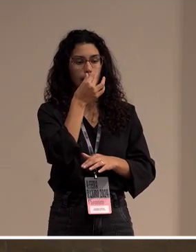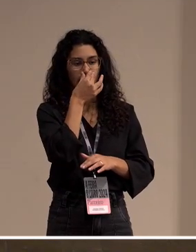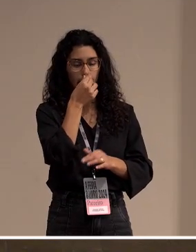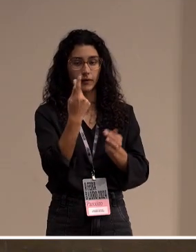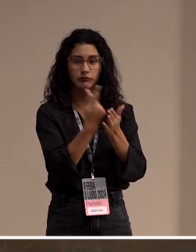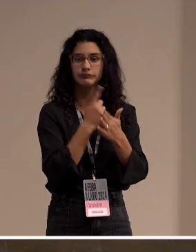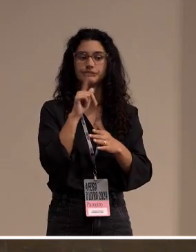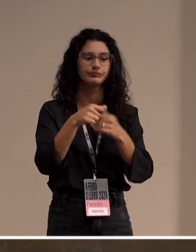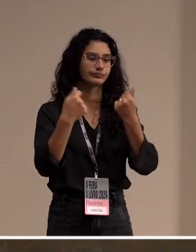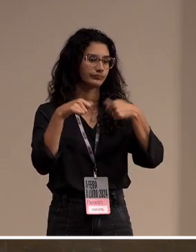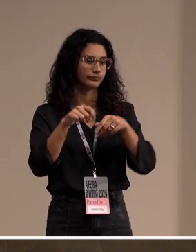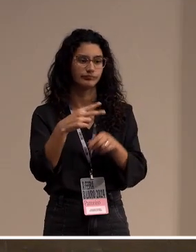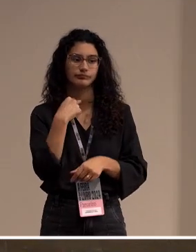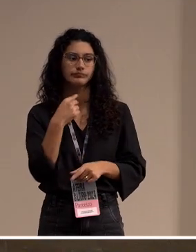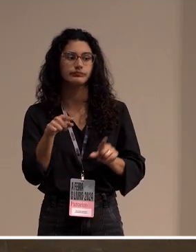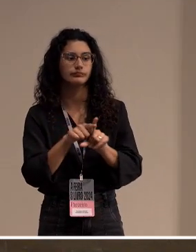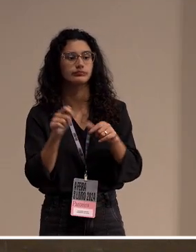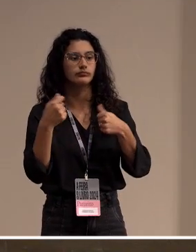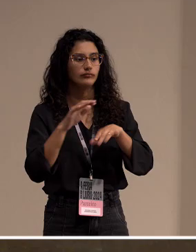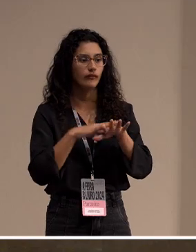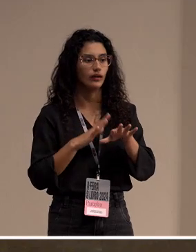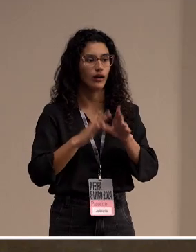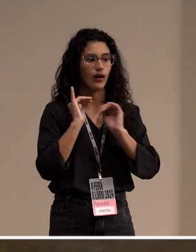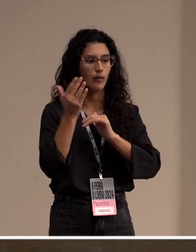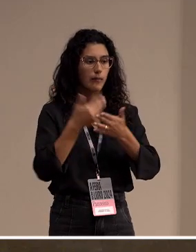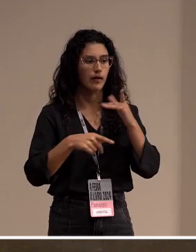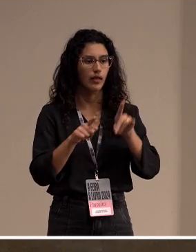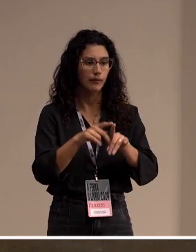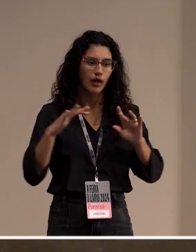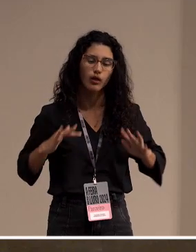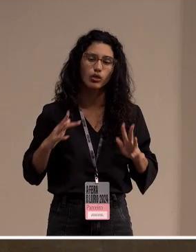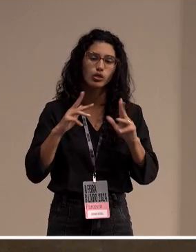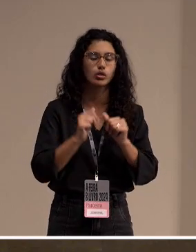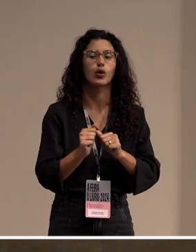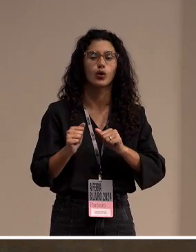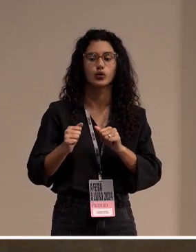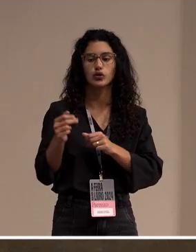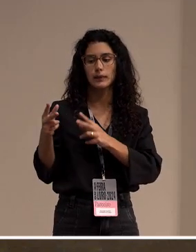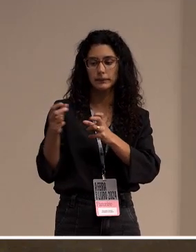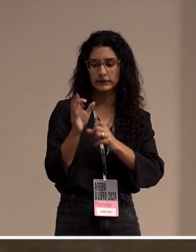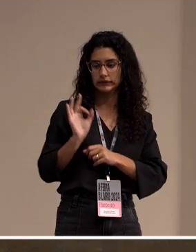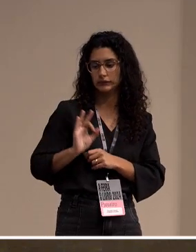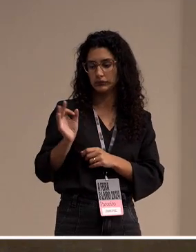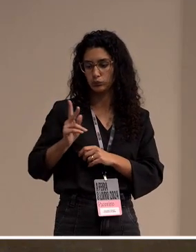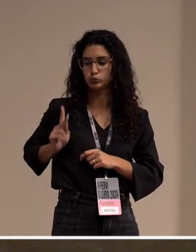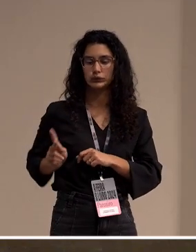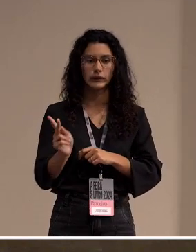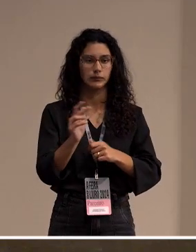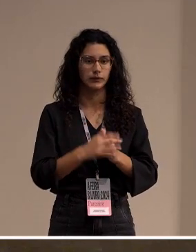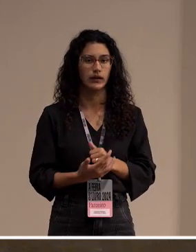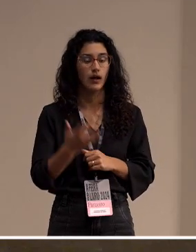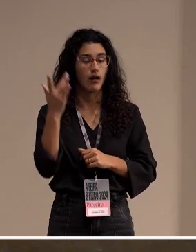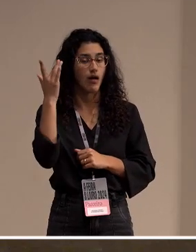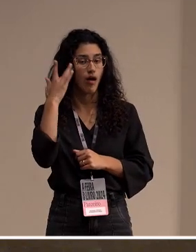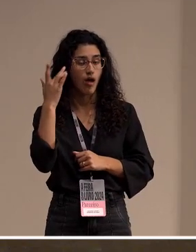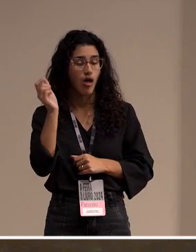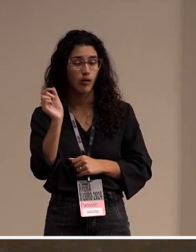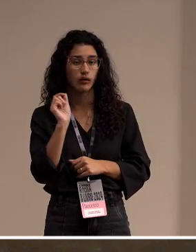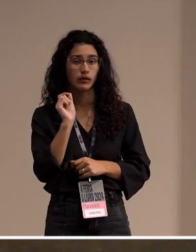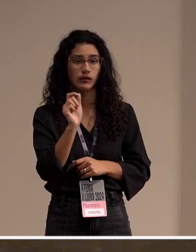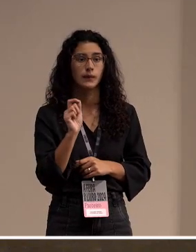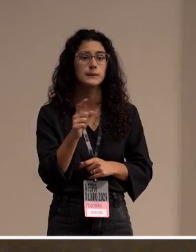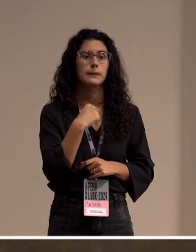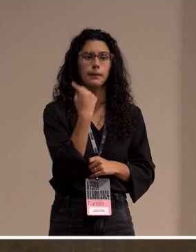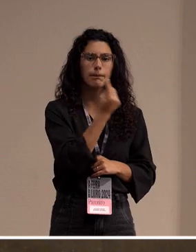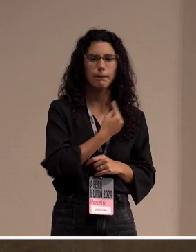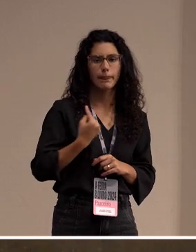fought on all levels at all times. I think we've only scratched the surface of stories about that